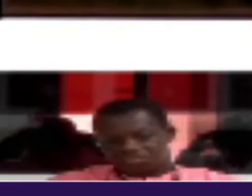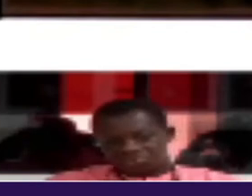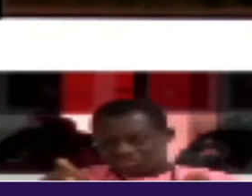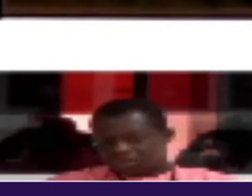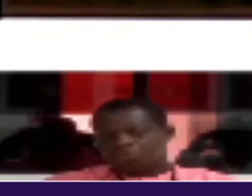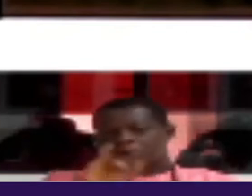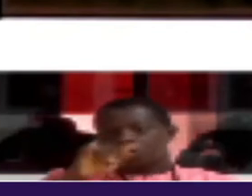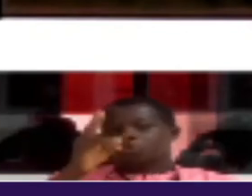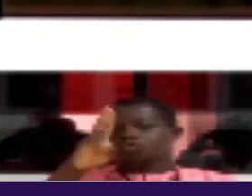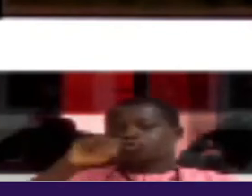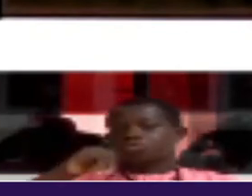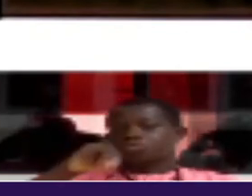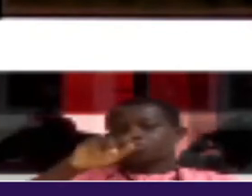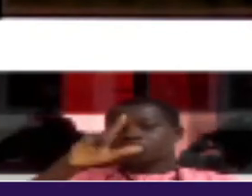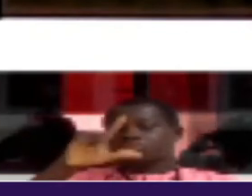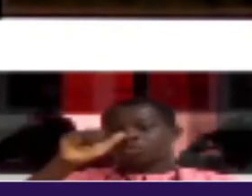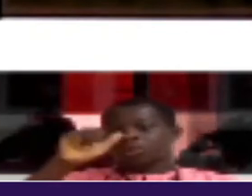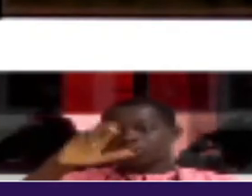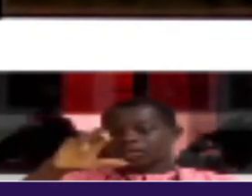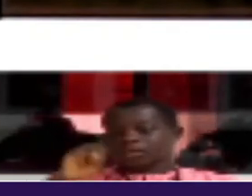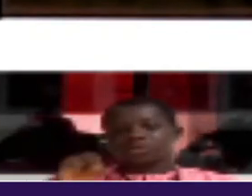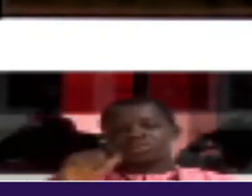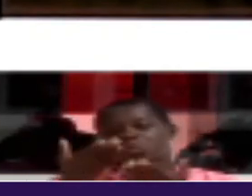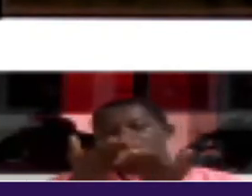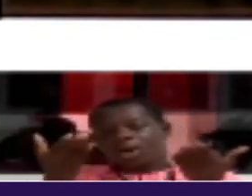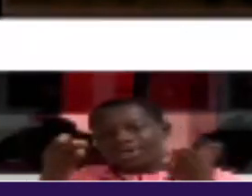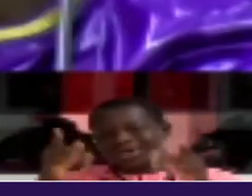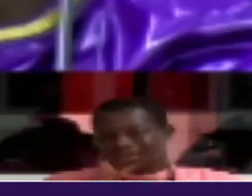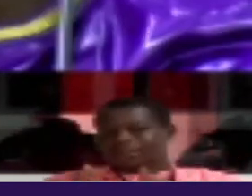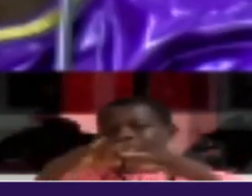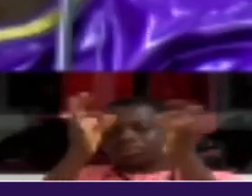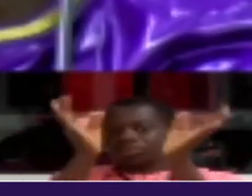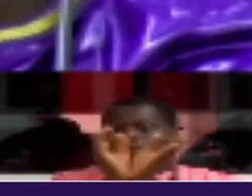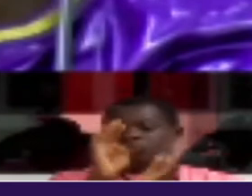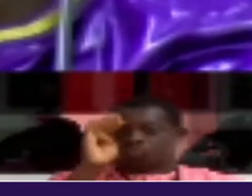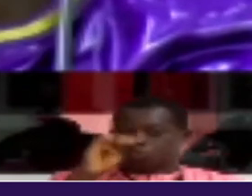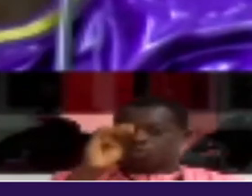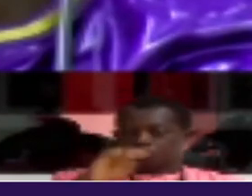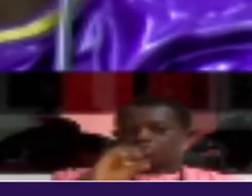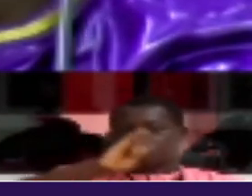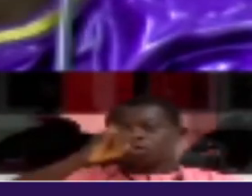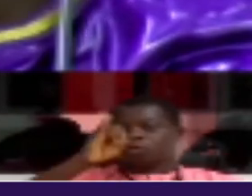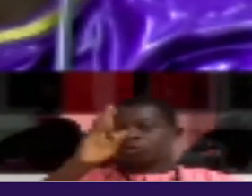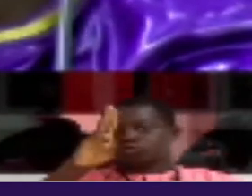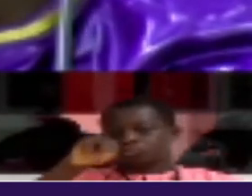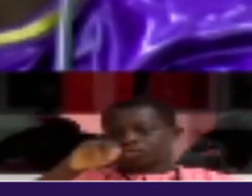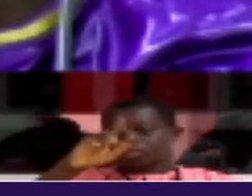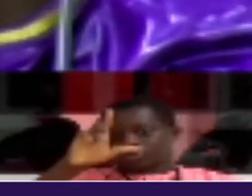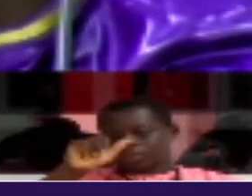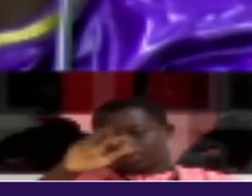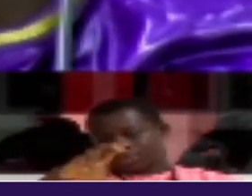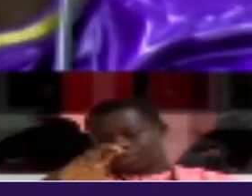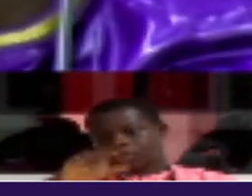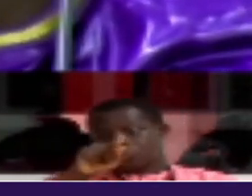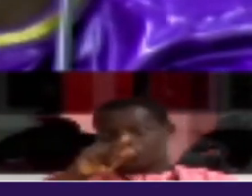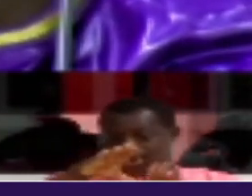is continuing. This is why still now the same team is called the junglers. So do you accept, therefore, that the team you joined is